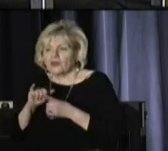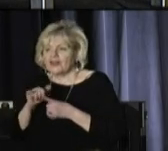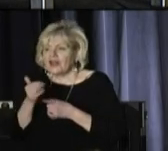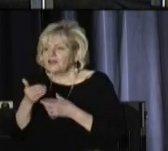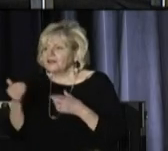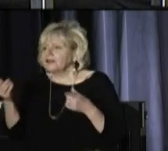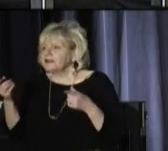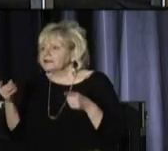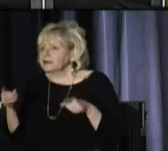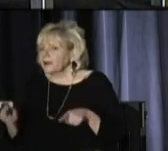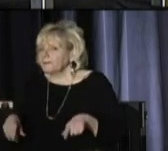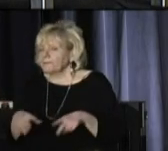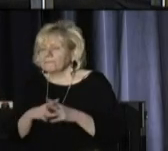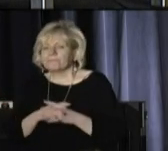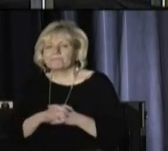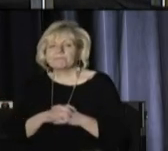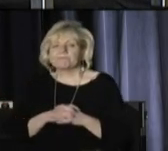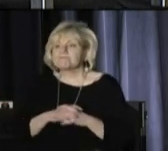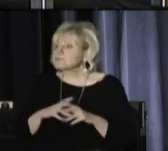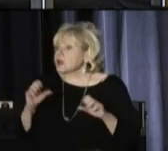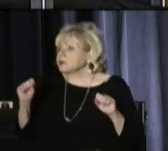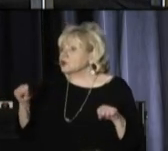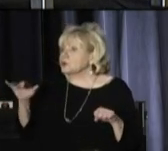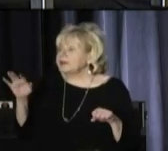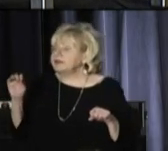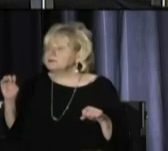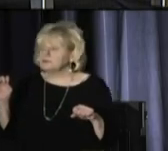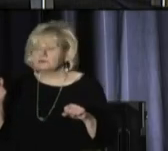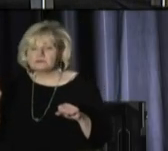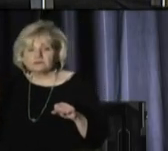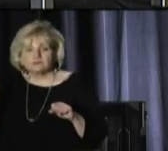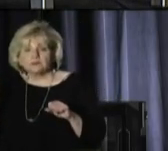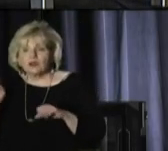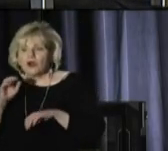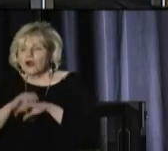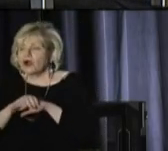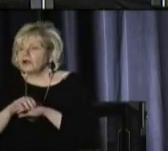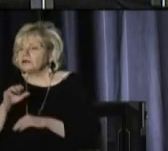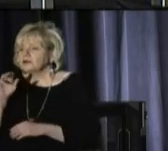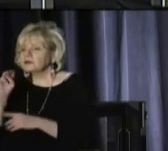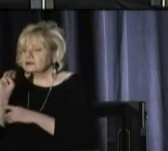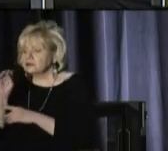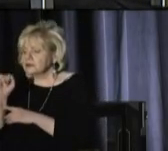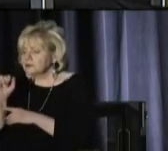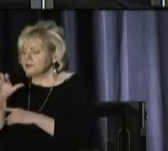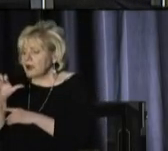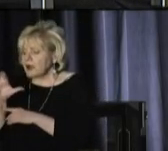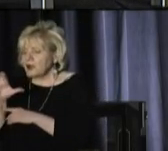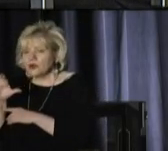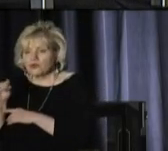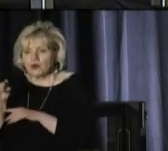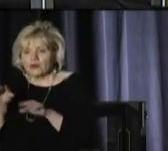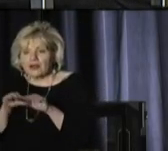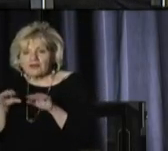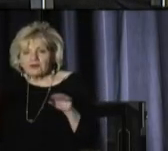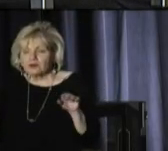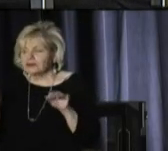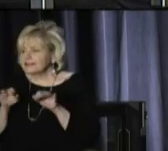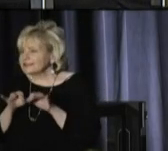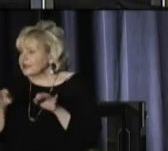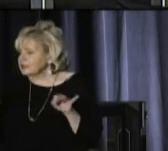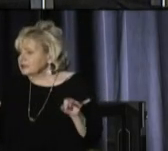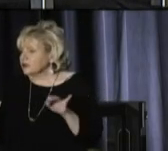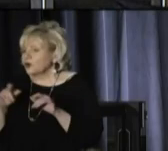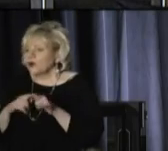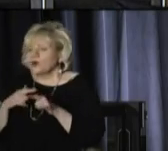Like when you, you know, and it could be like on the micro level, like a phrase or a sentence or whatever. Or